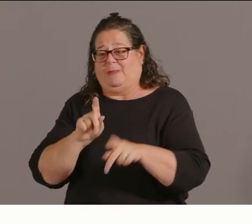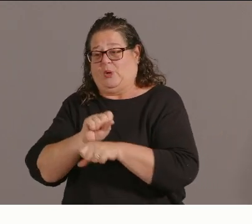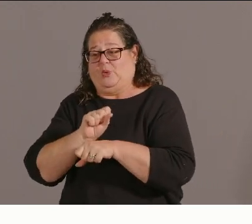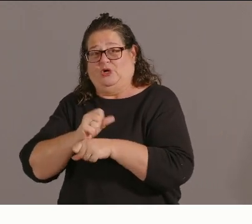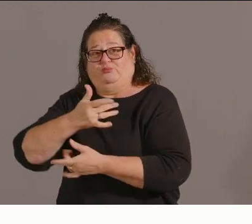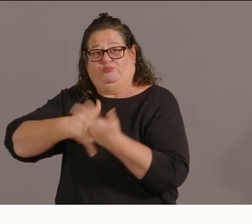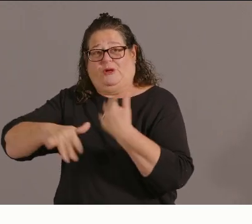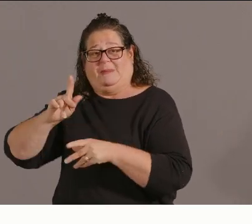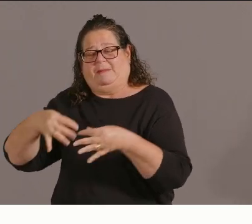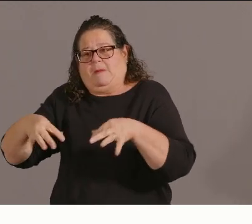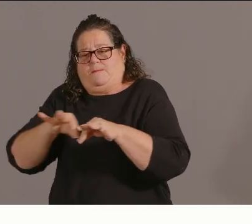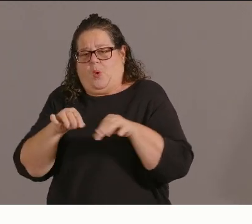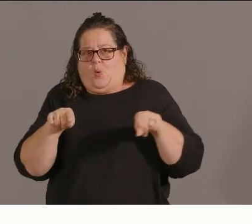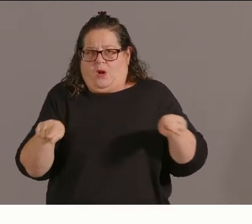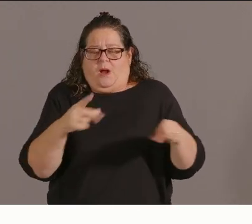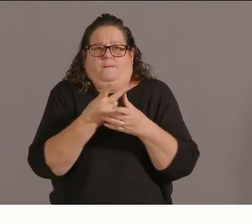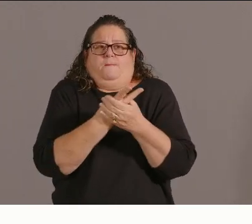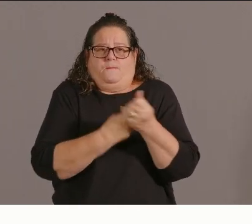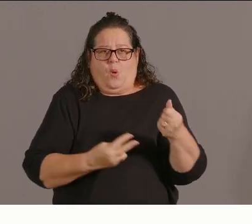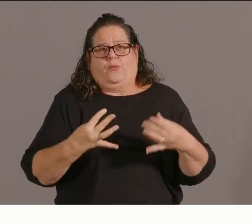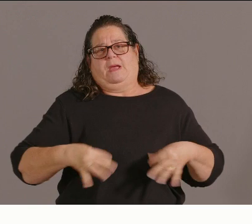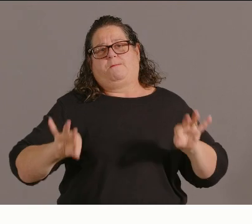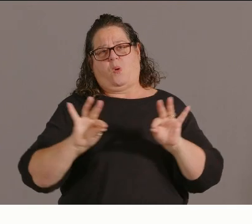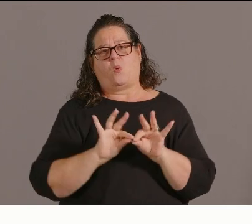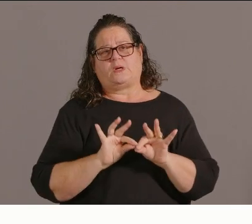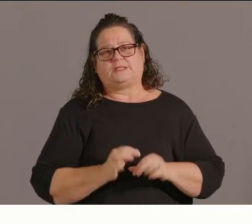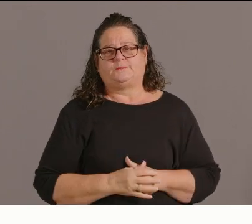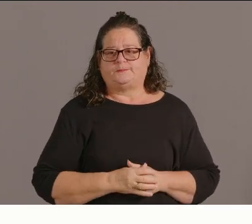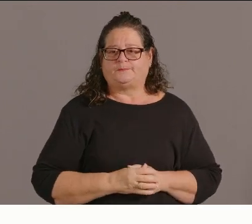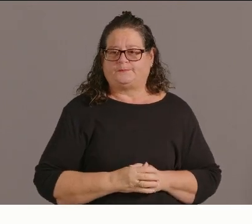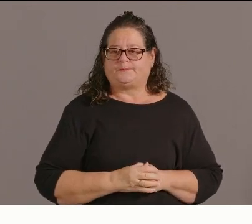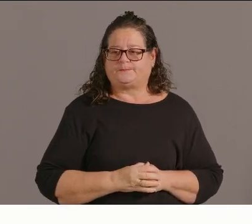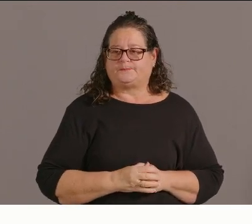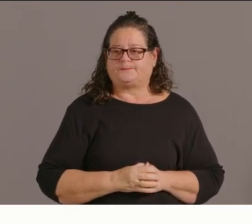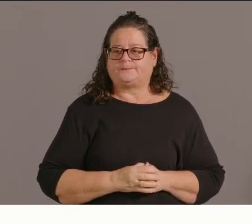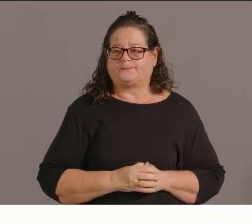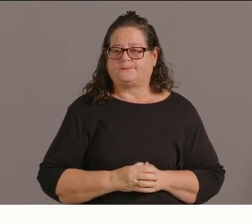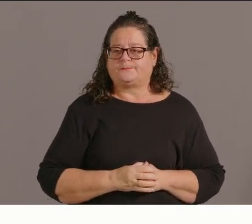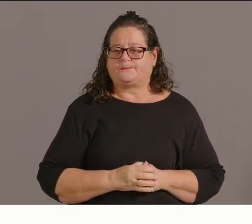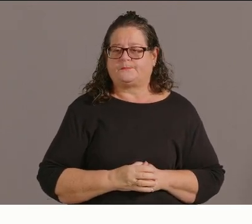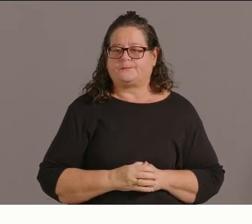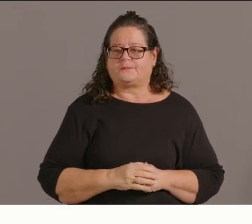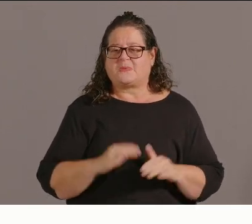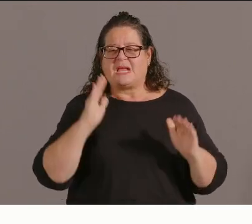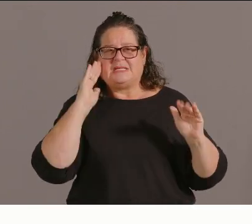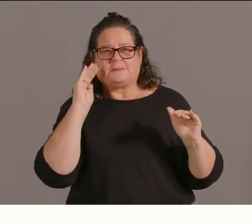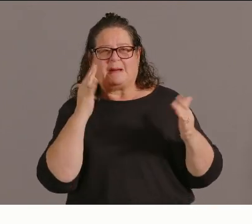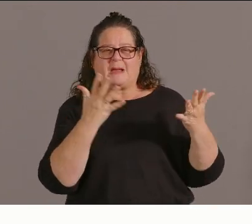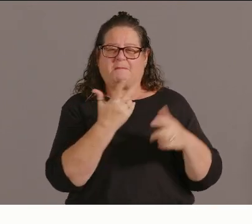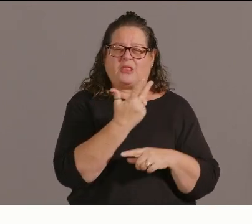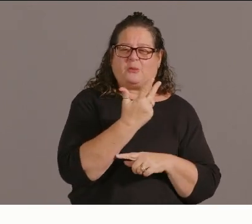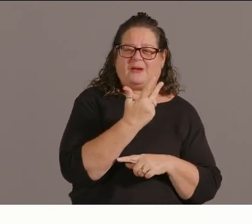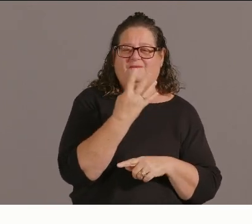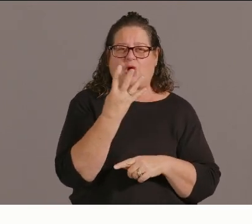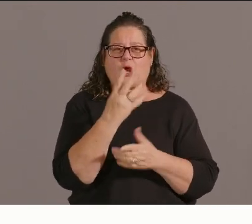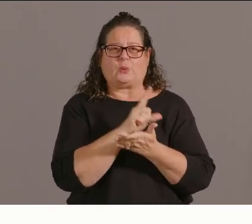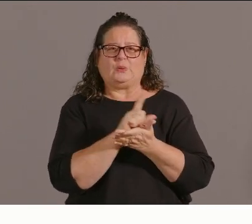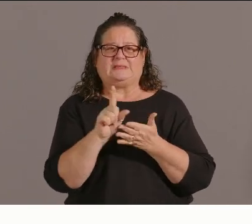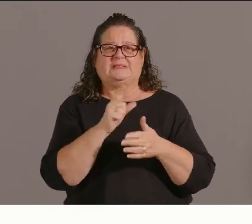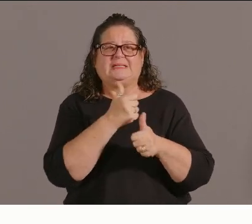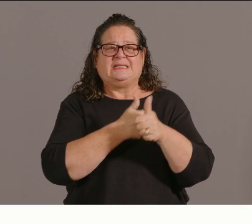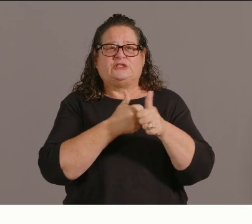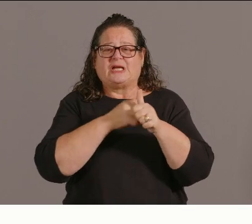us about 3 to 4 weeks to move through each of the age groups. Currently, many of our counties are vaccinating